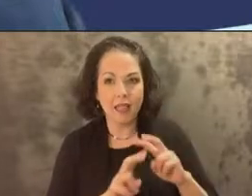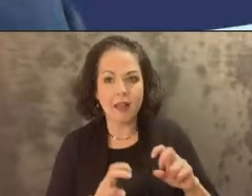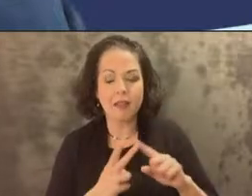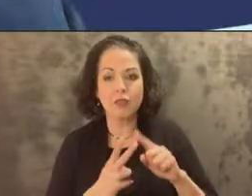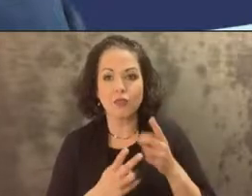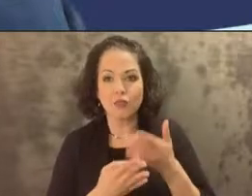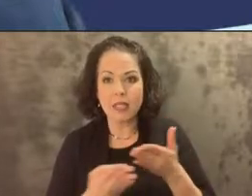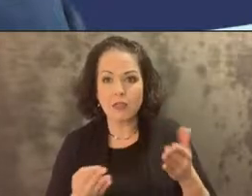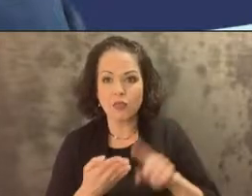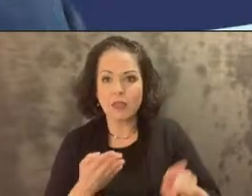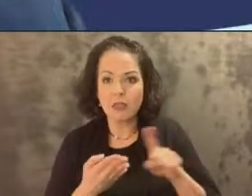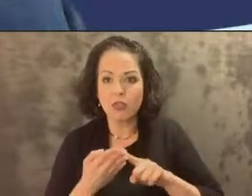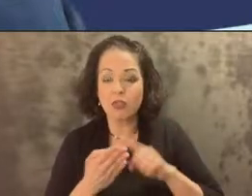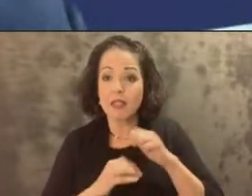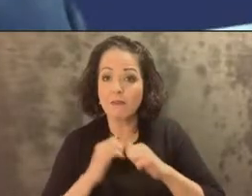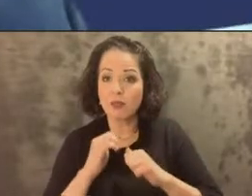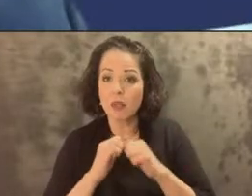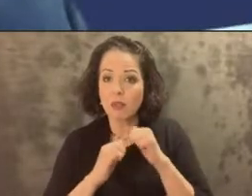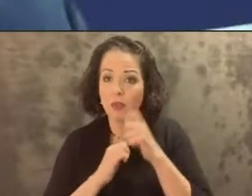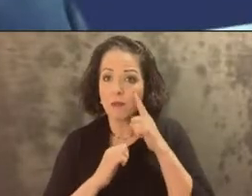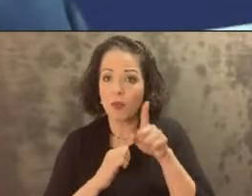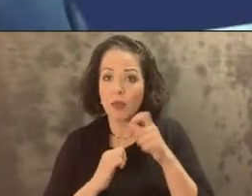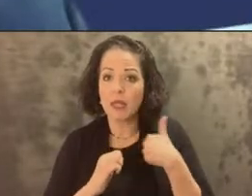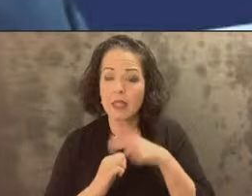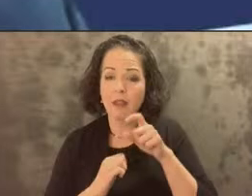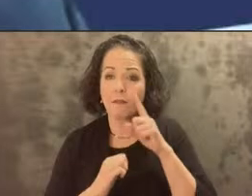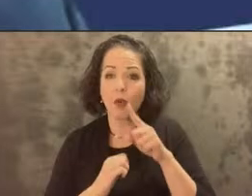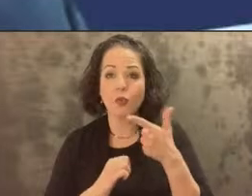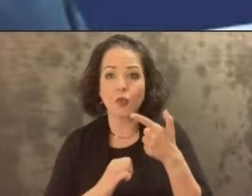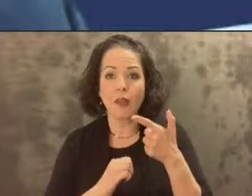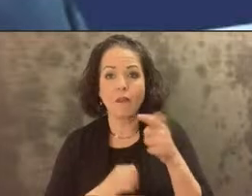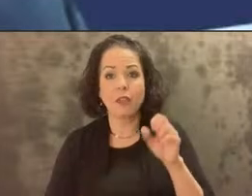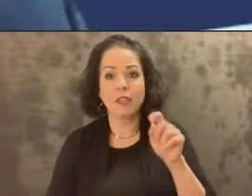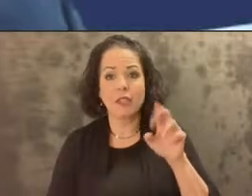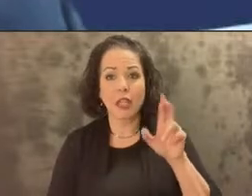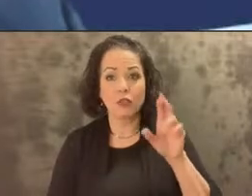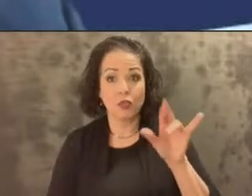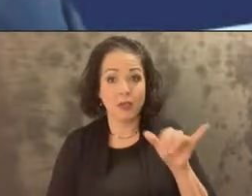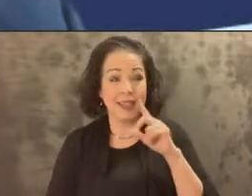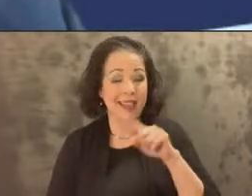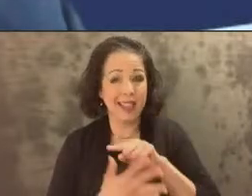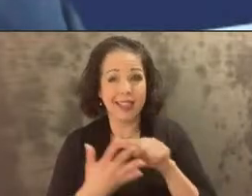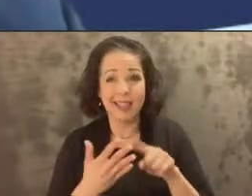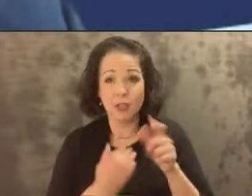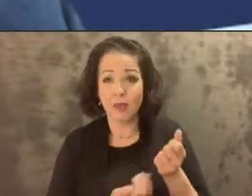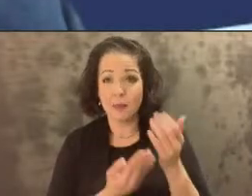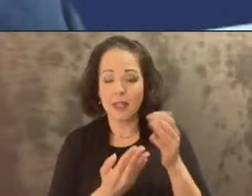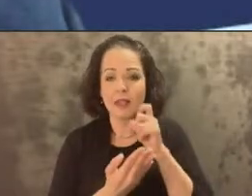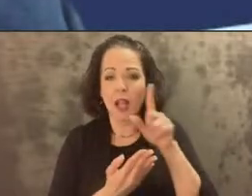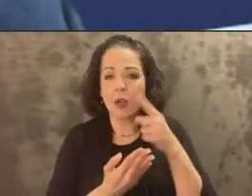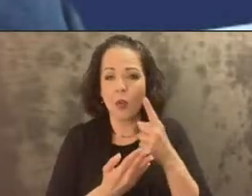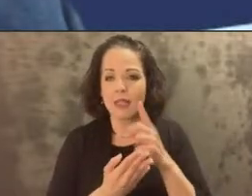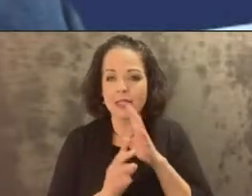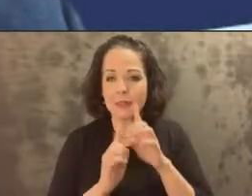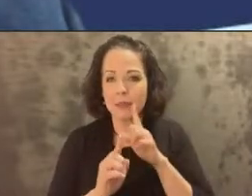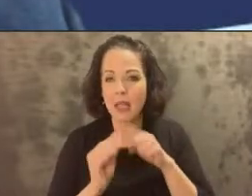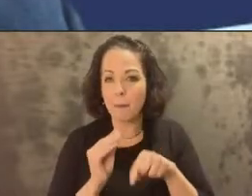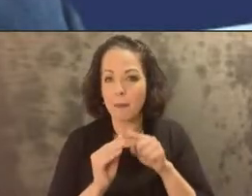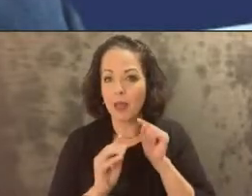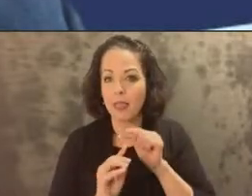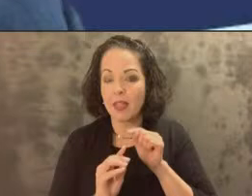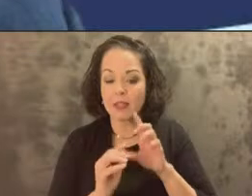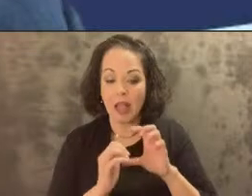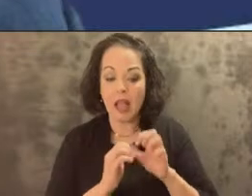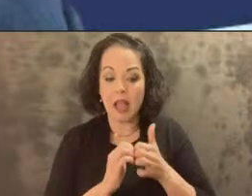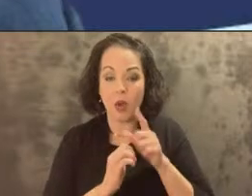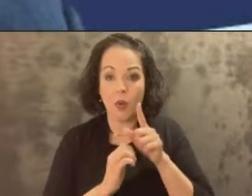research infrastructure that we really need for the 21st century. Because these DAR recommendations, to me, they don't only speak about these